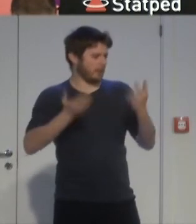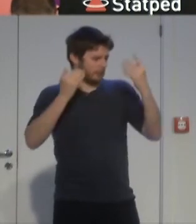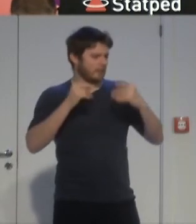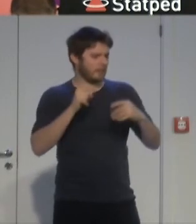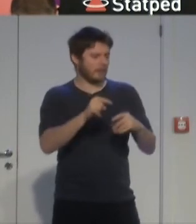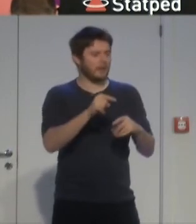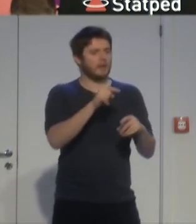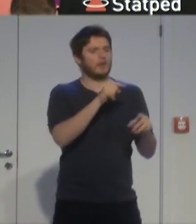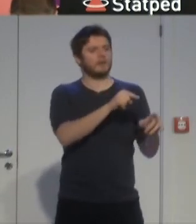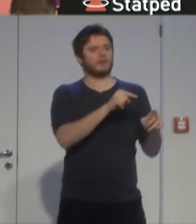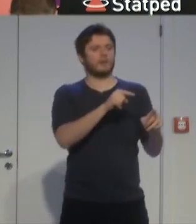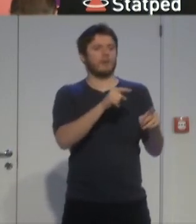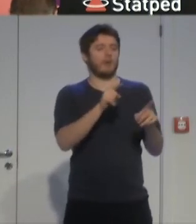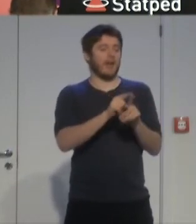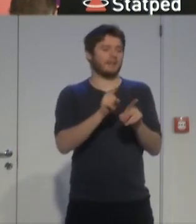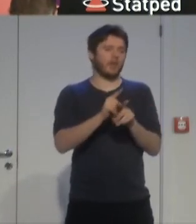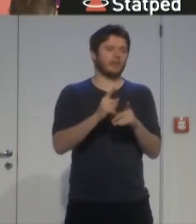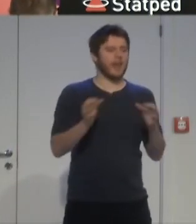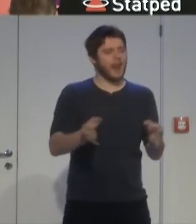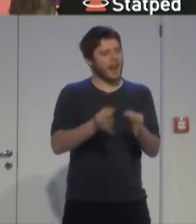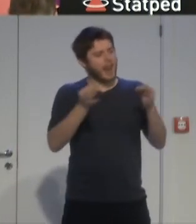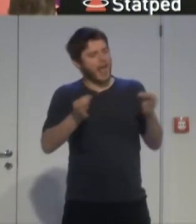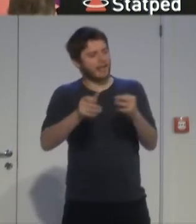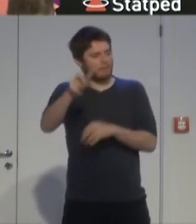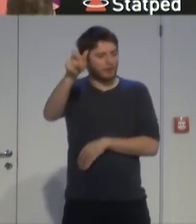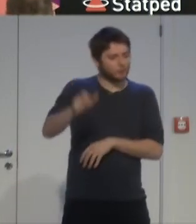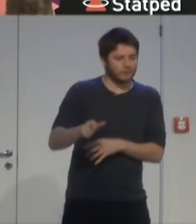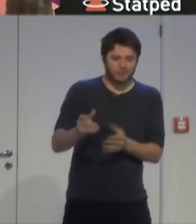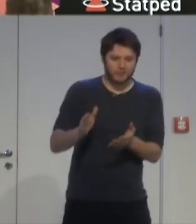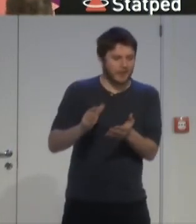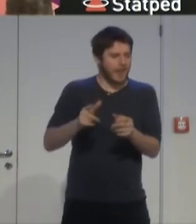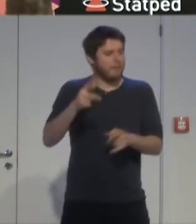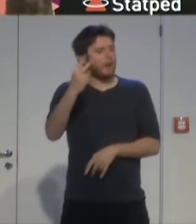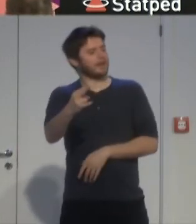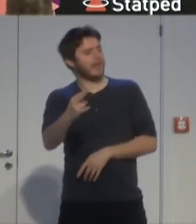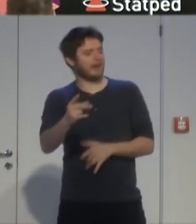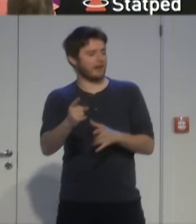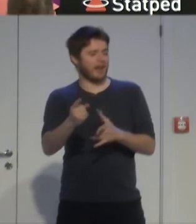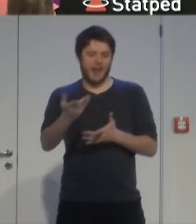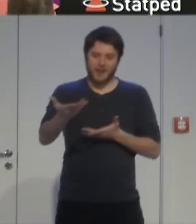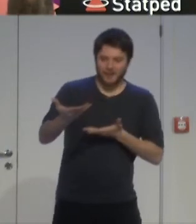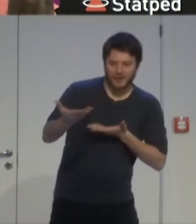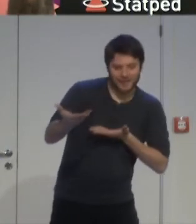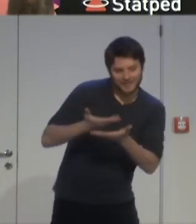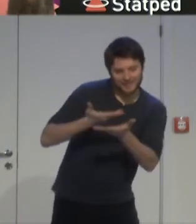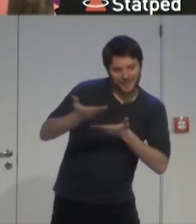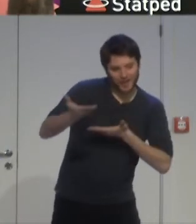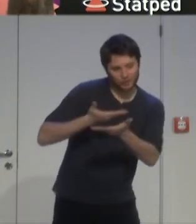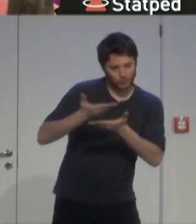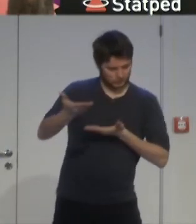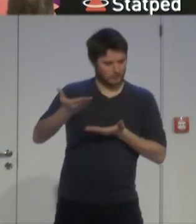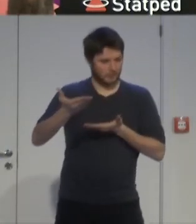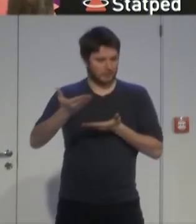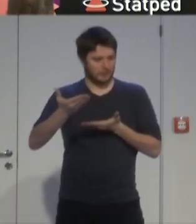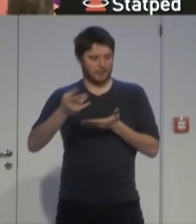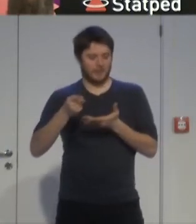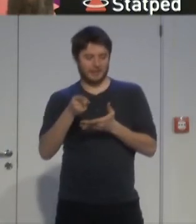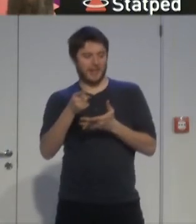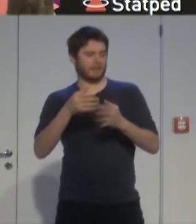then it's like a playmate or an interaction partner, equal in that kind of